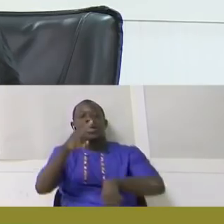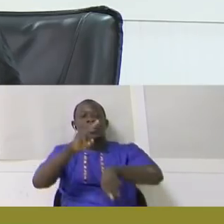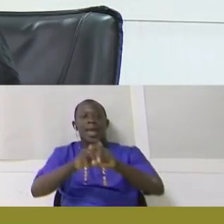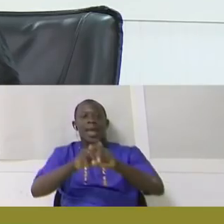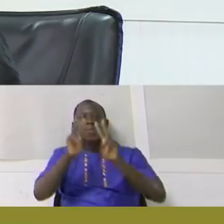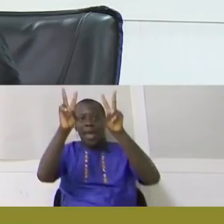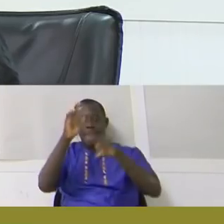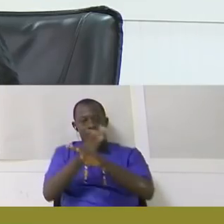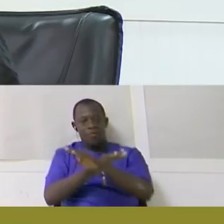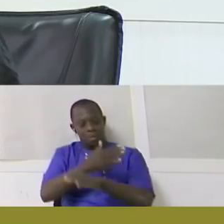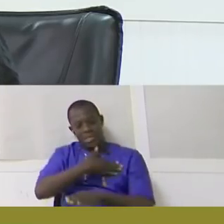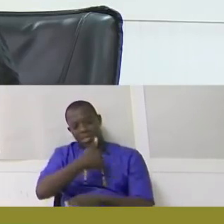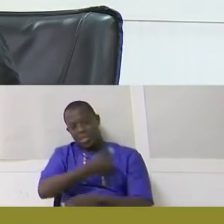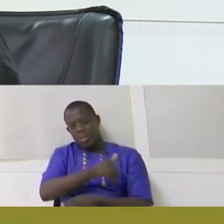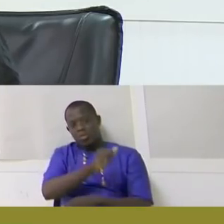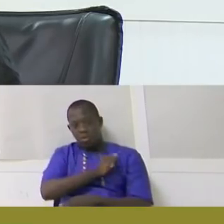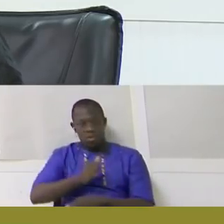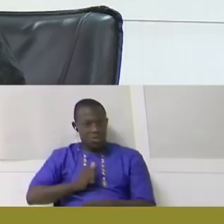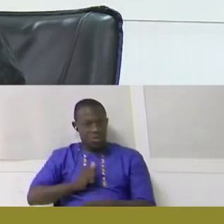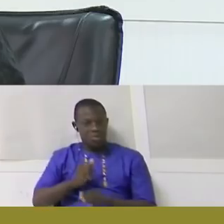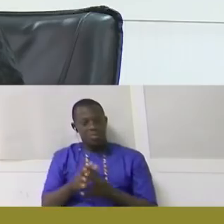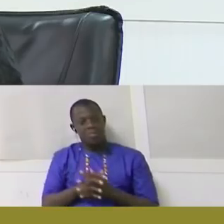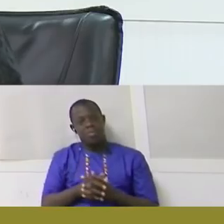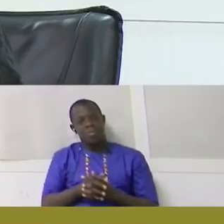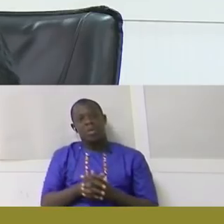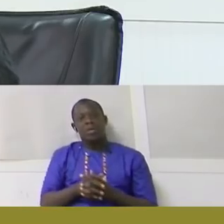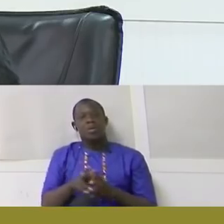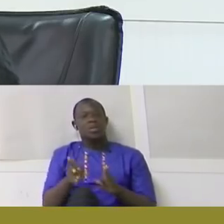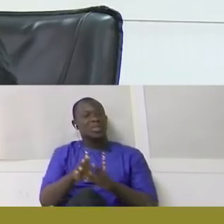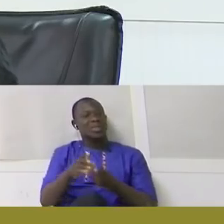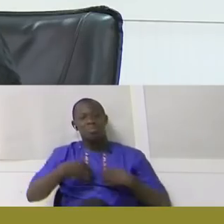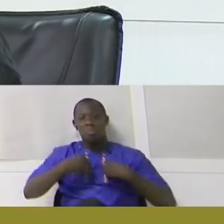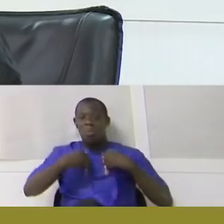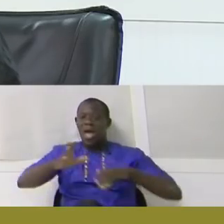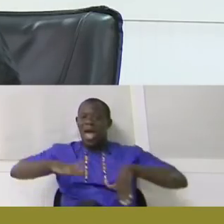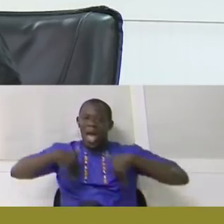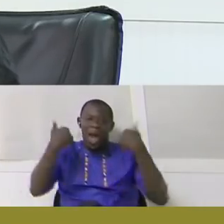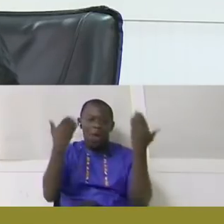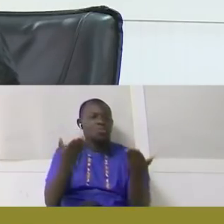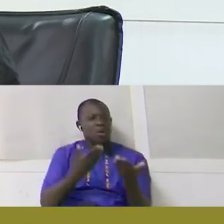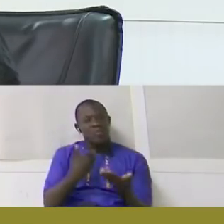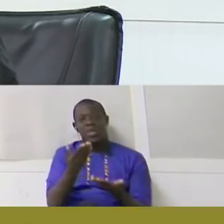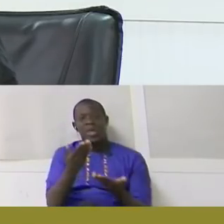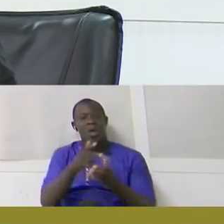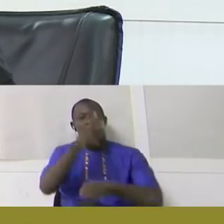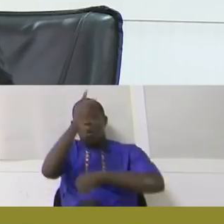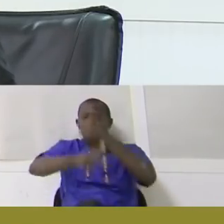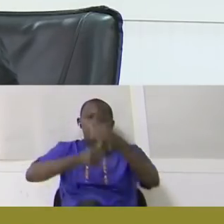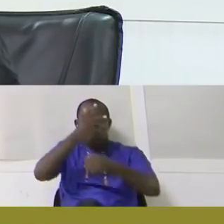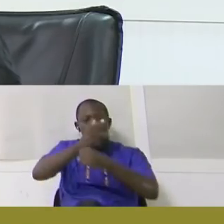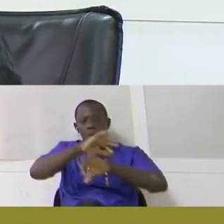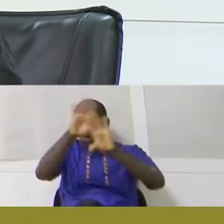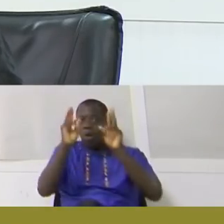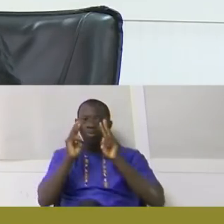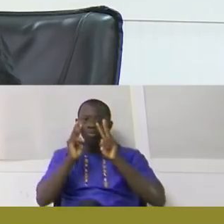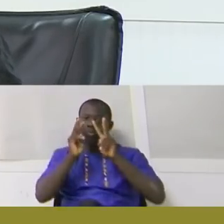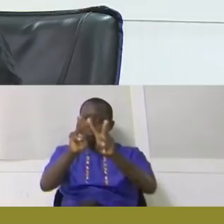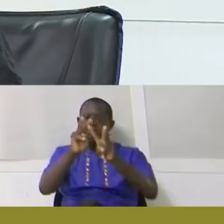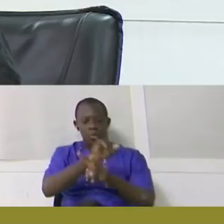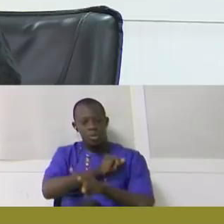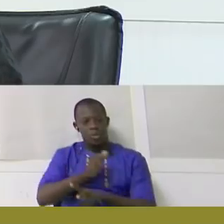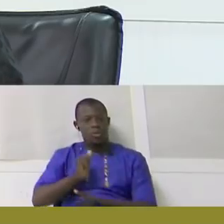don faj. When yaay jame was treating us, dañu desini. They used to undress us. Aduna bi yeb diñu setan. The whole world